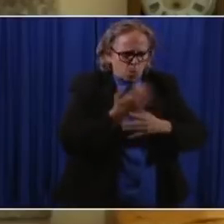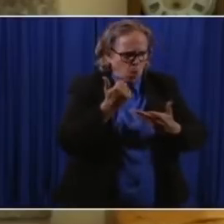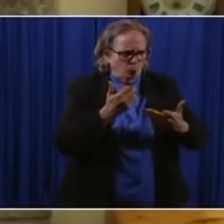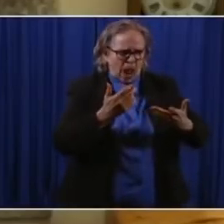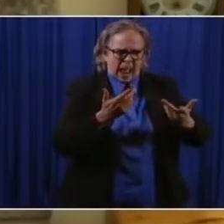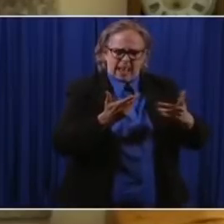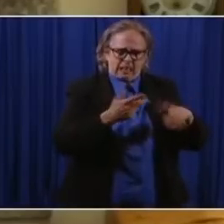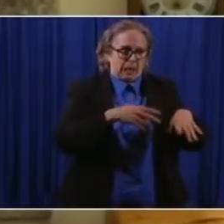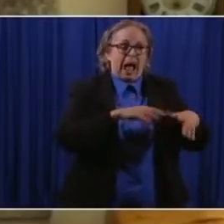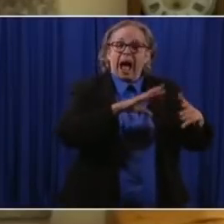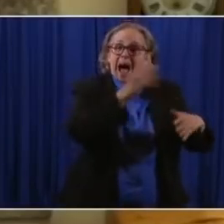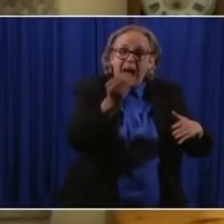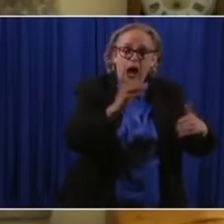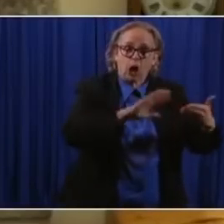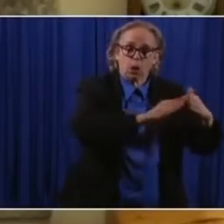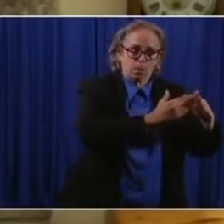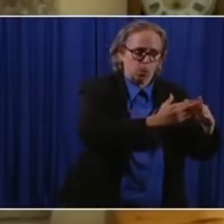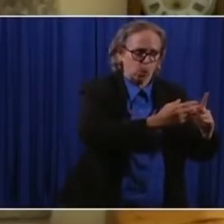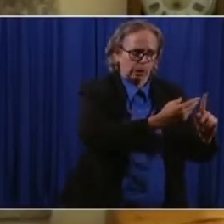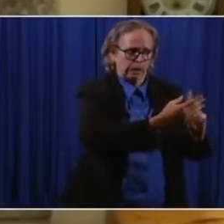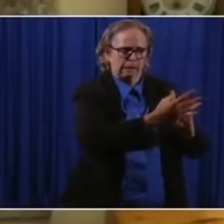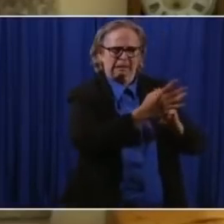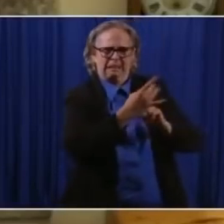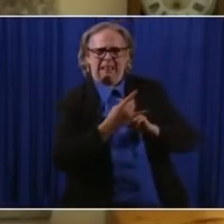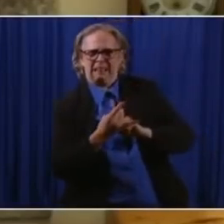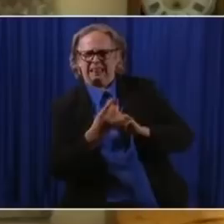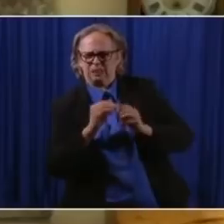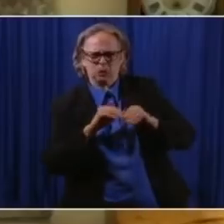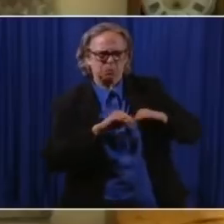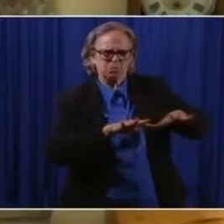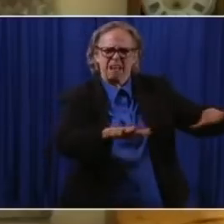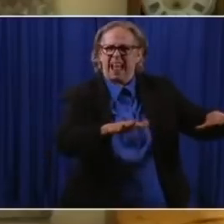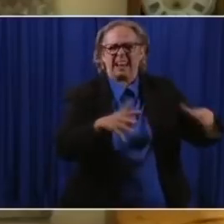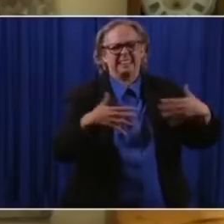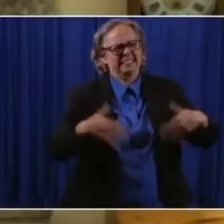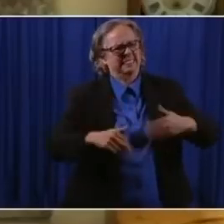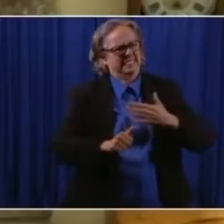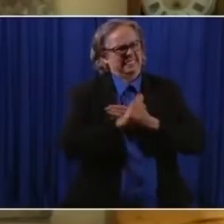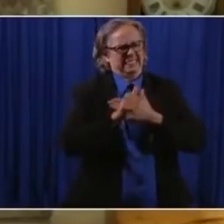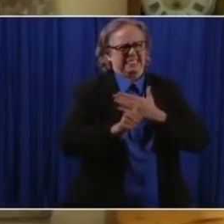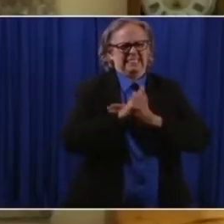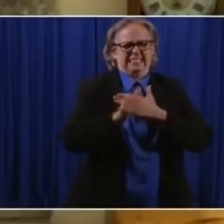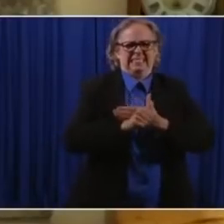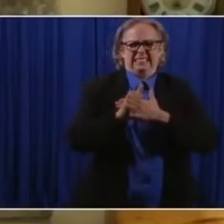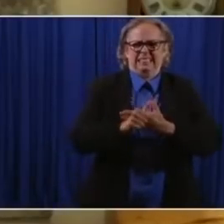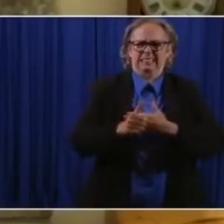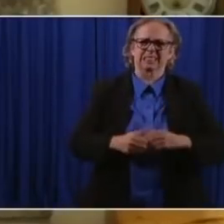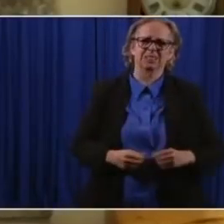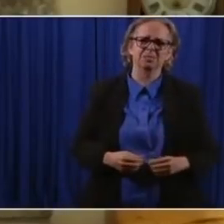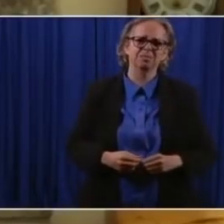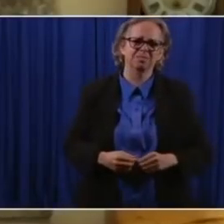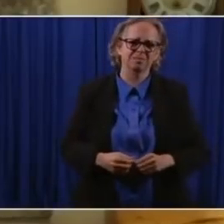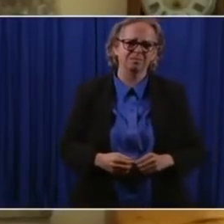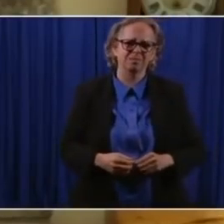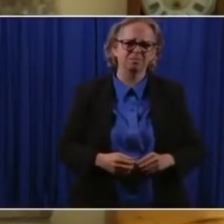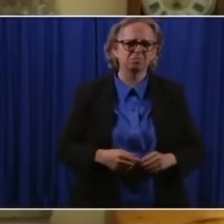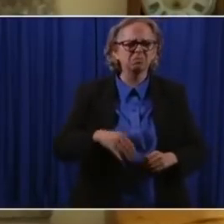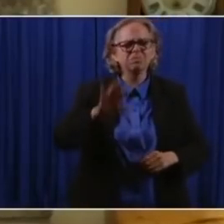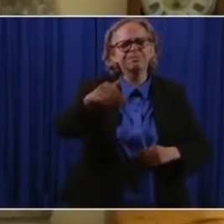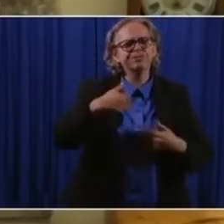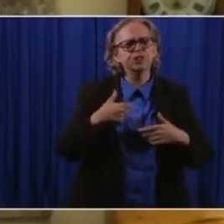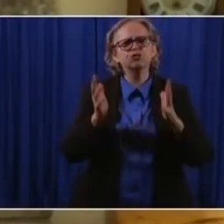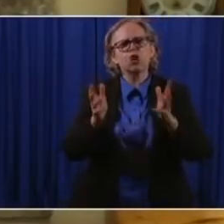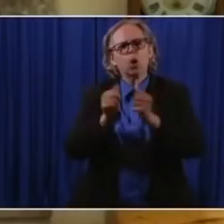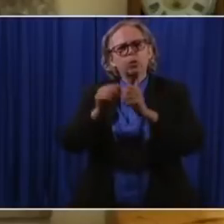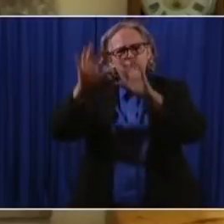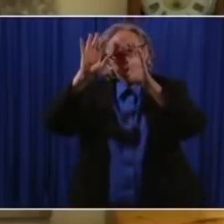the incidence of spread in the community. I'm convinced from talking to many superintendents and school officials and teachers that the schools are